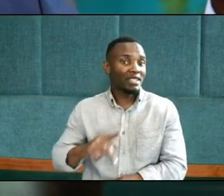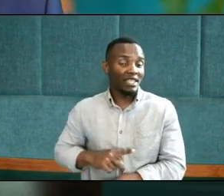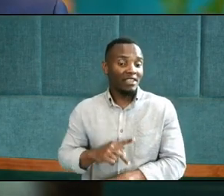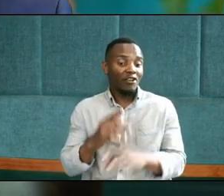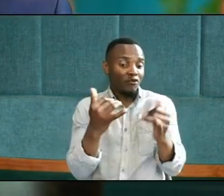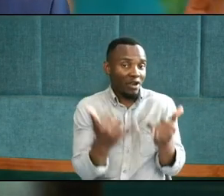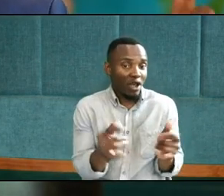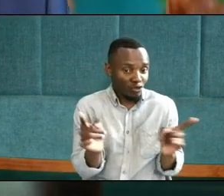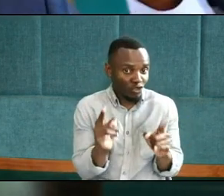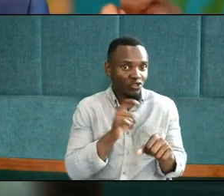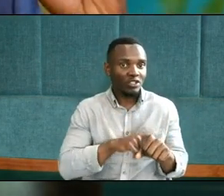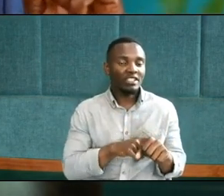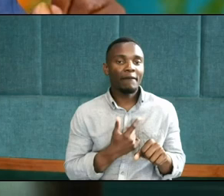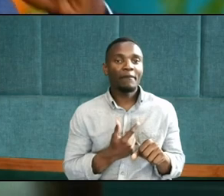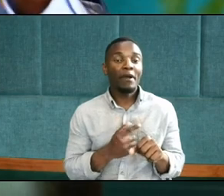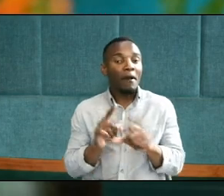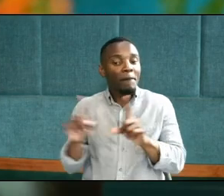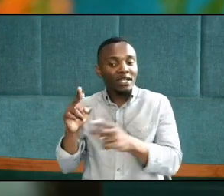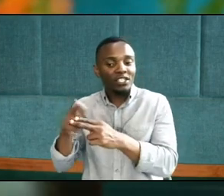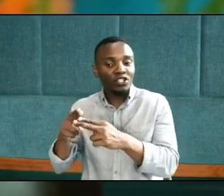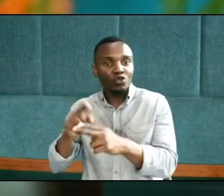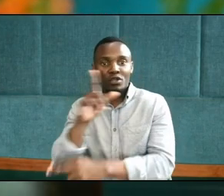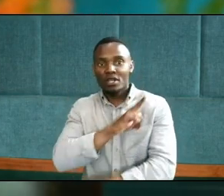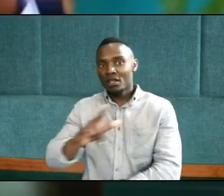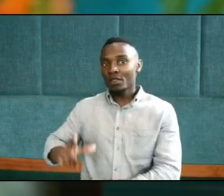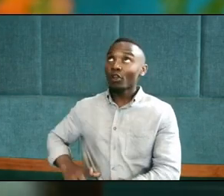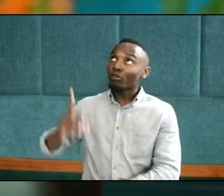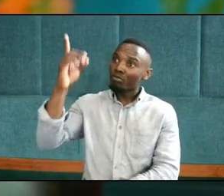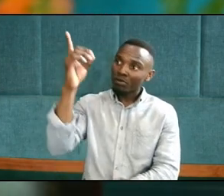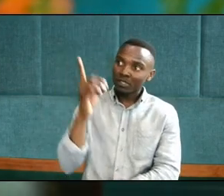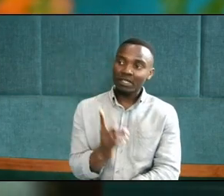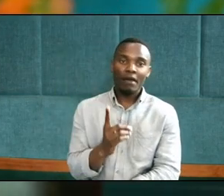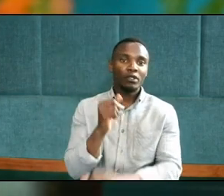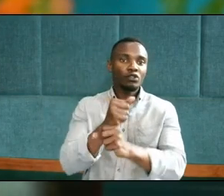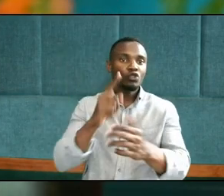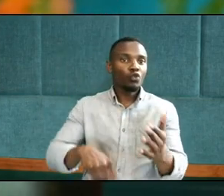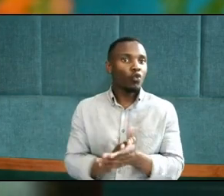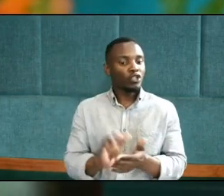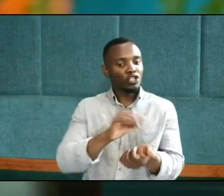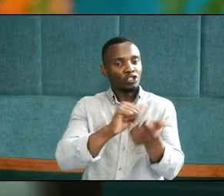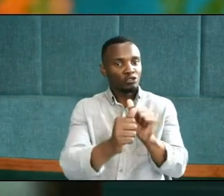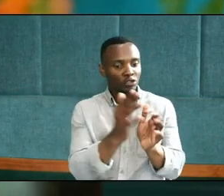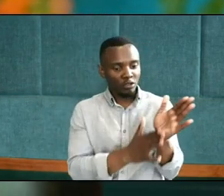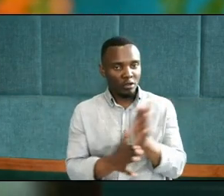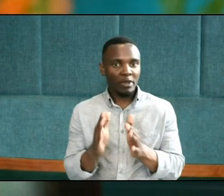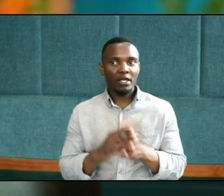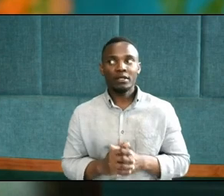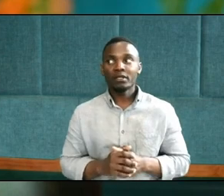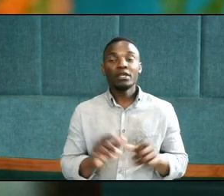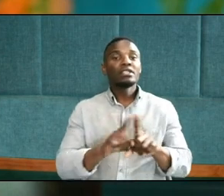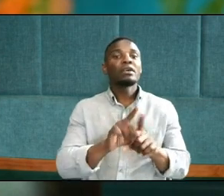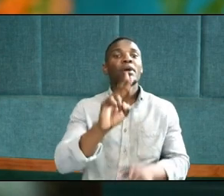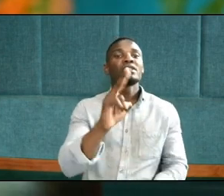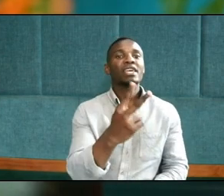this short while. Hallelujah. Soon, the Lord is coming to put things back to what he had intended that they be forever. 2